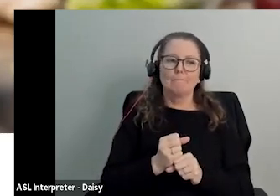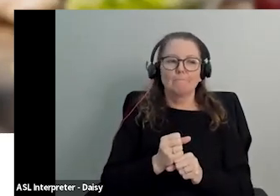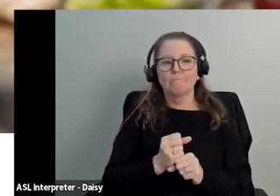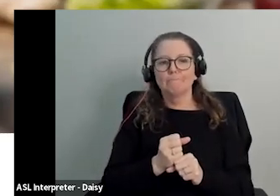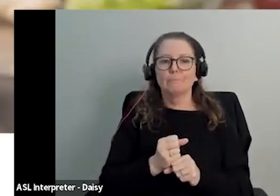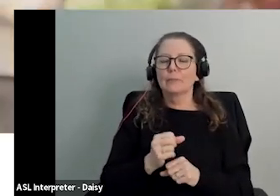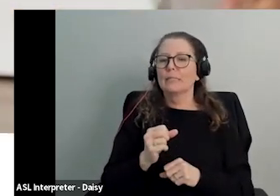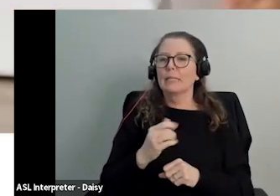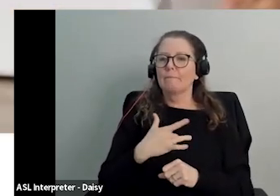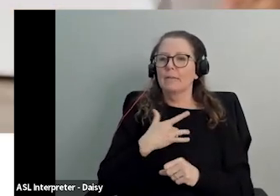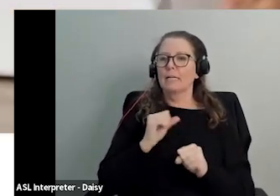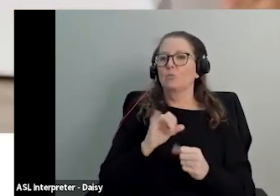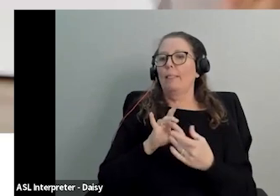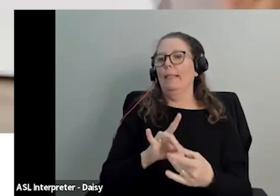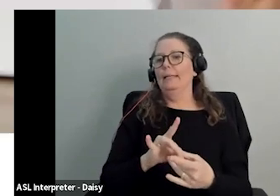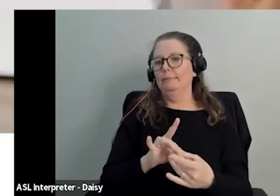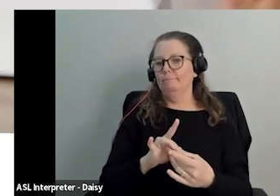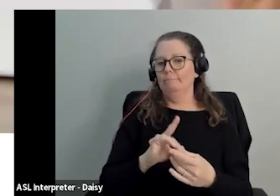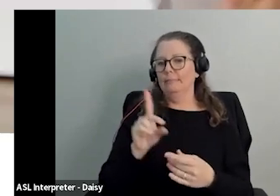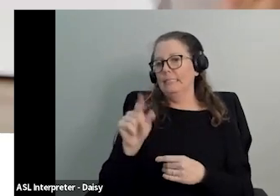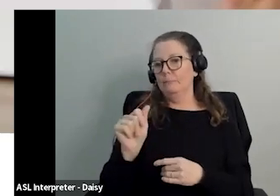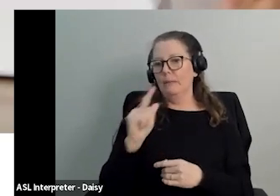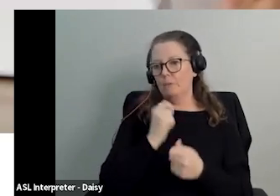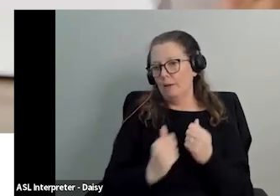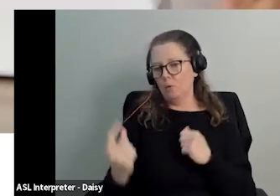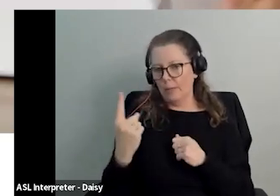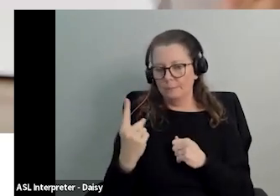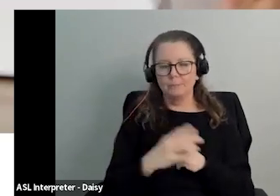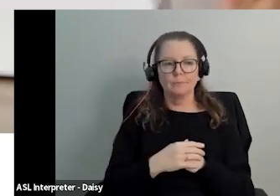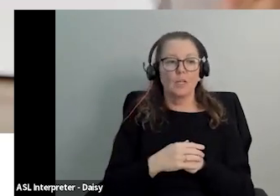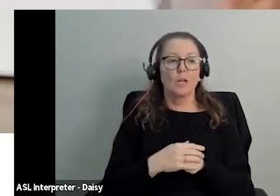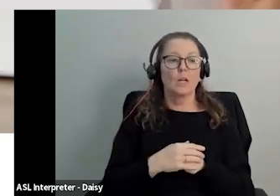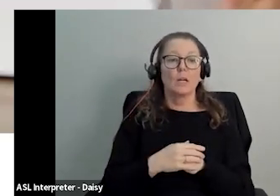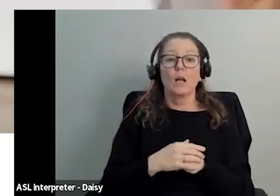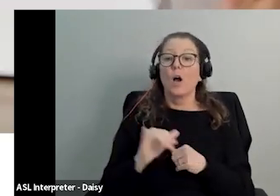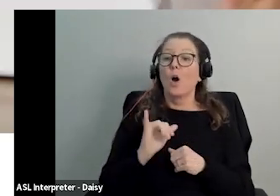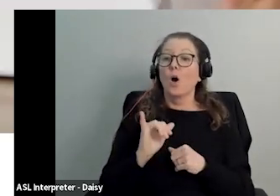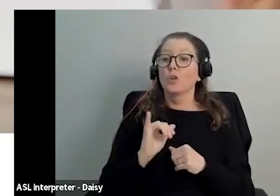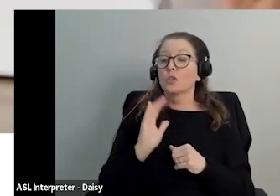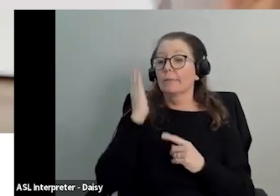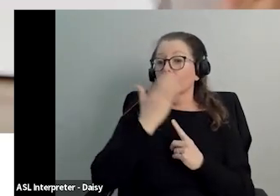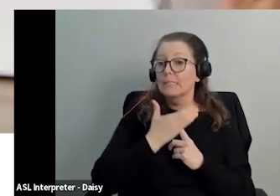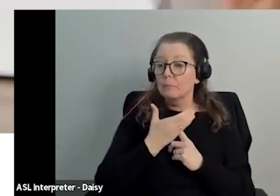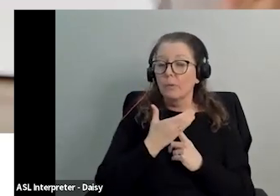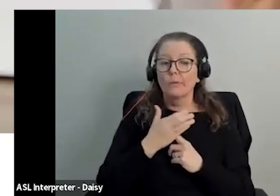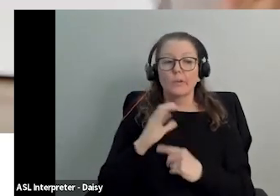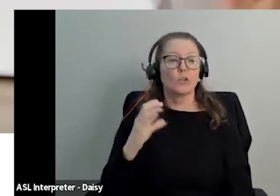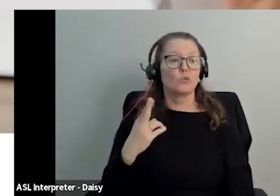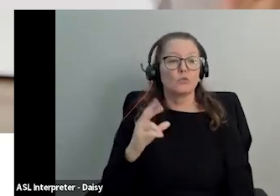uh, relatable to everyone. And of course, the invisible disabilities, the things that we don't see, the chronic